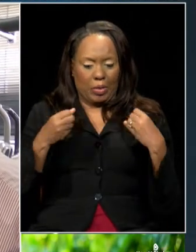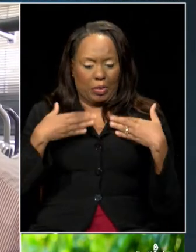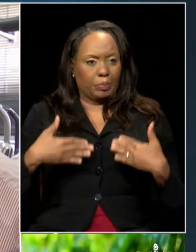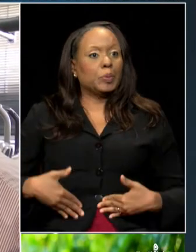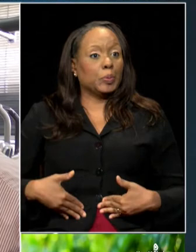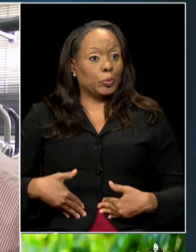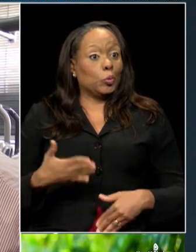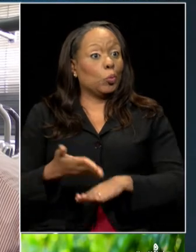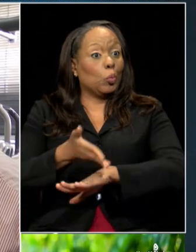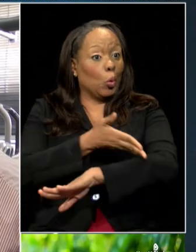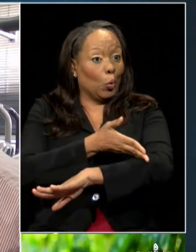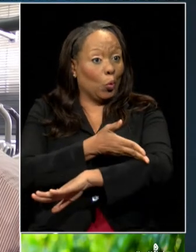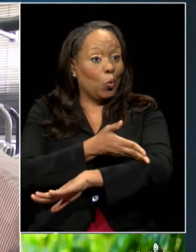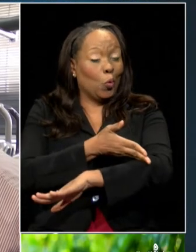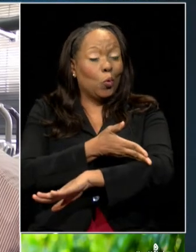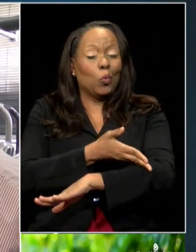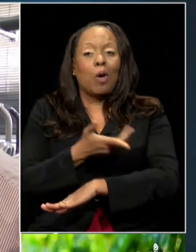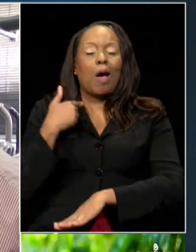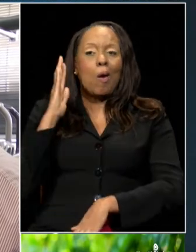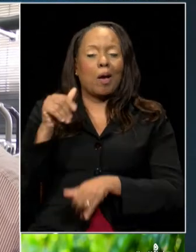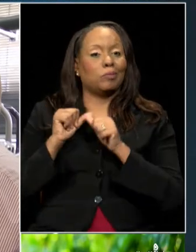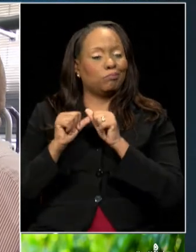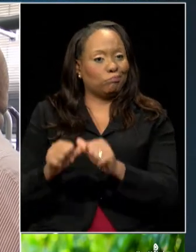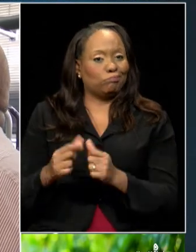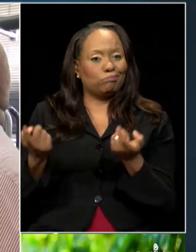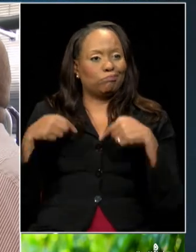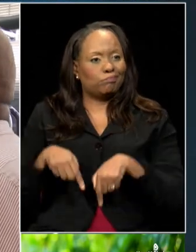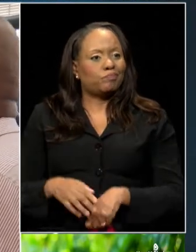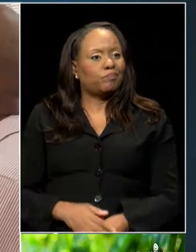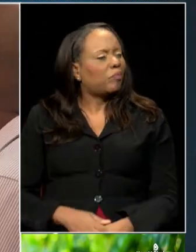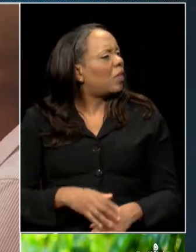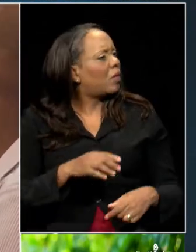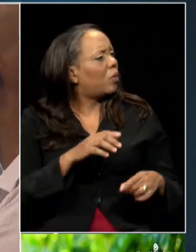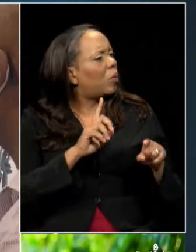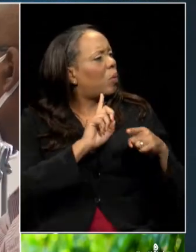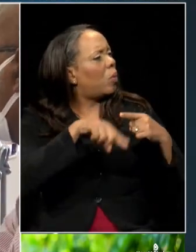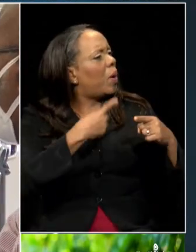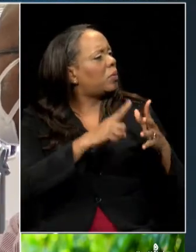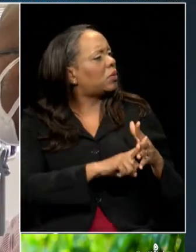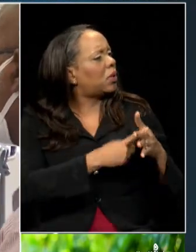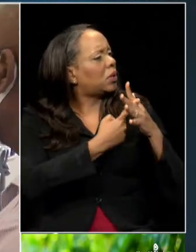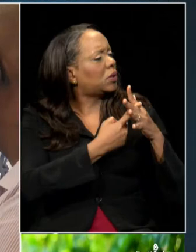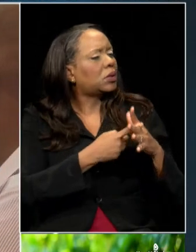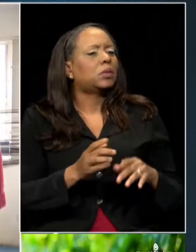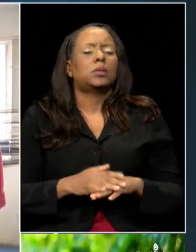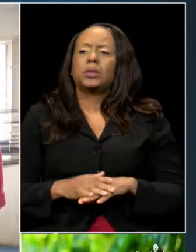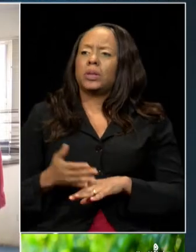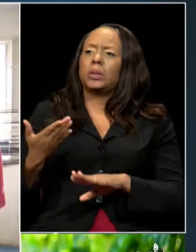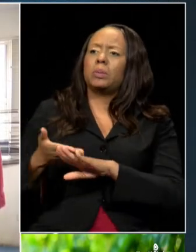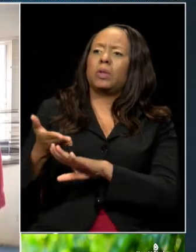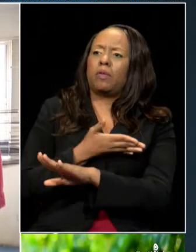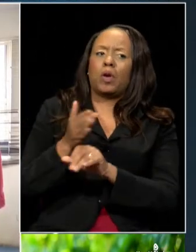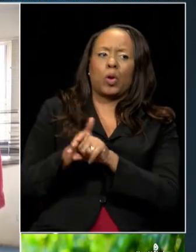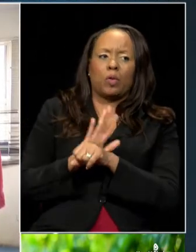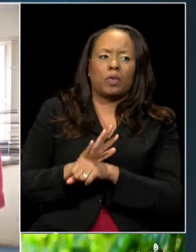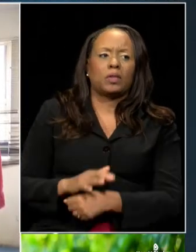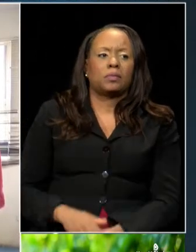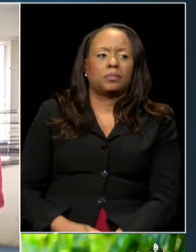so I'm going to continue. How long ago did you start? Just before COVID. I had a heart